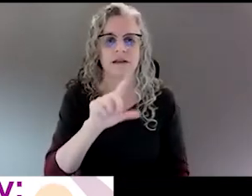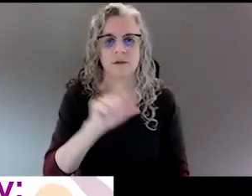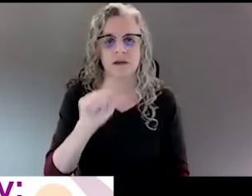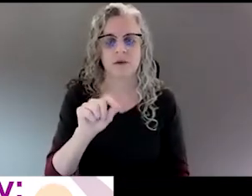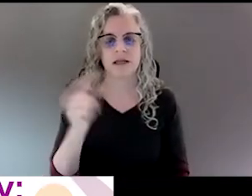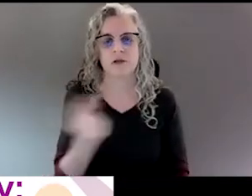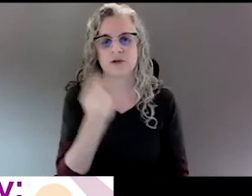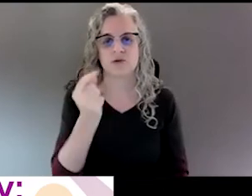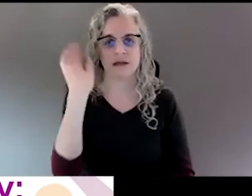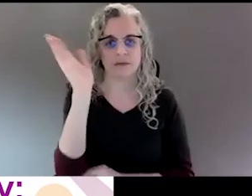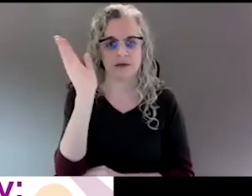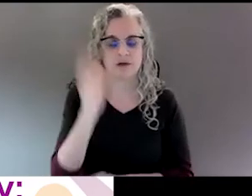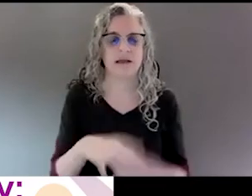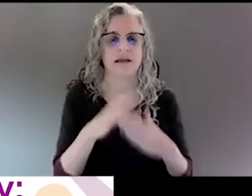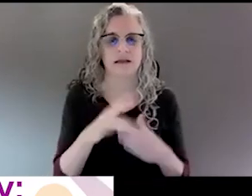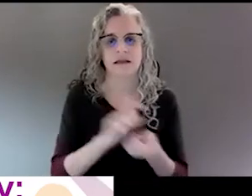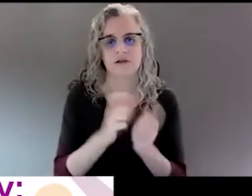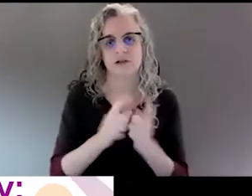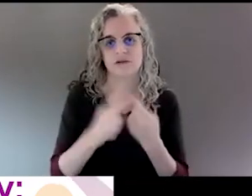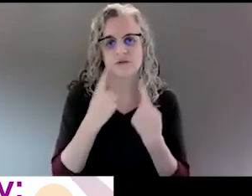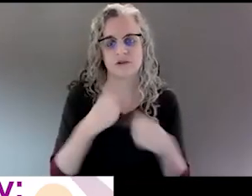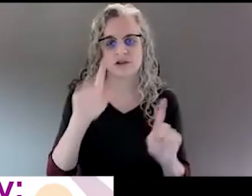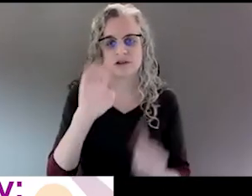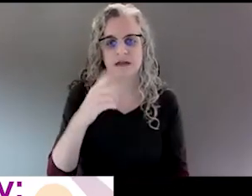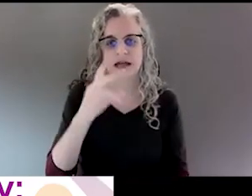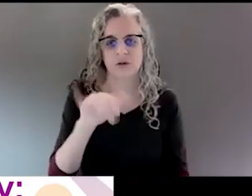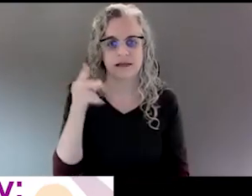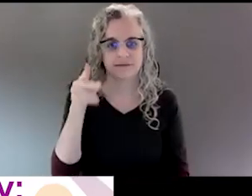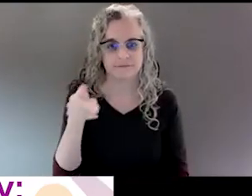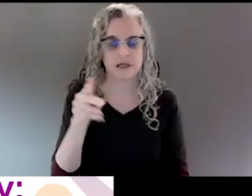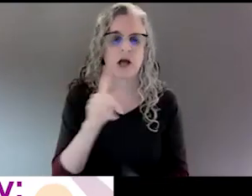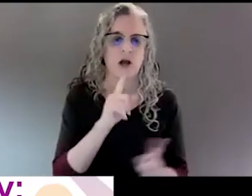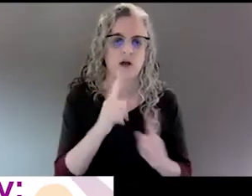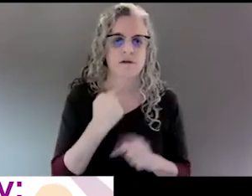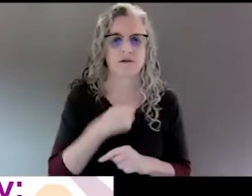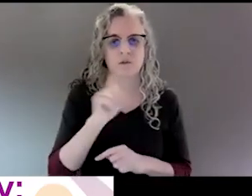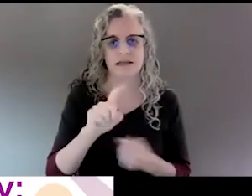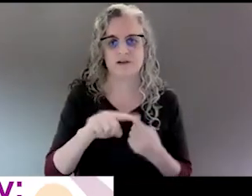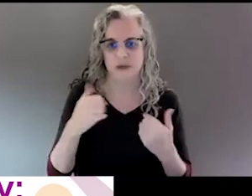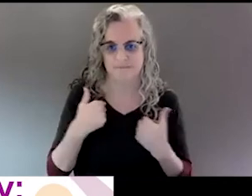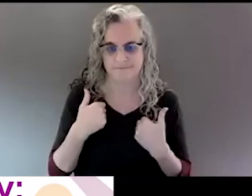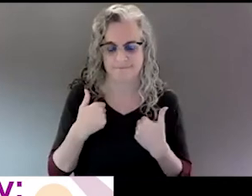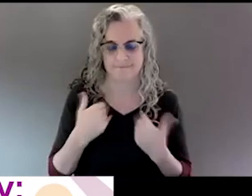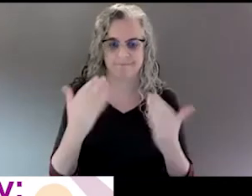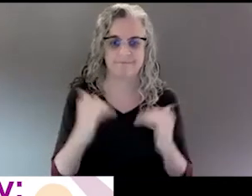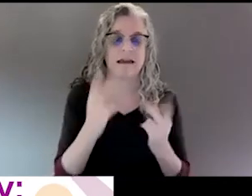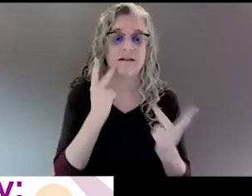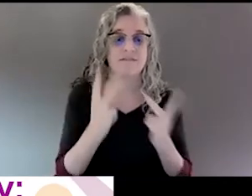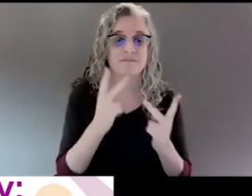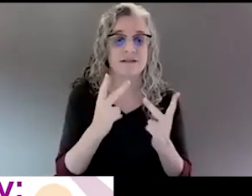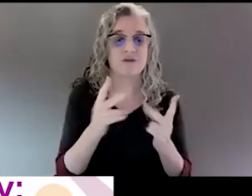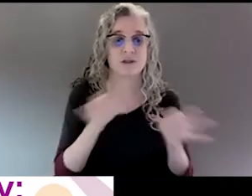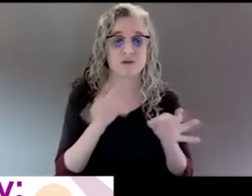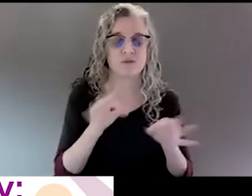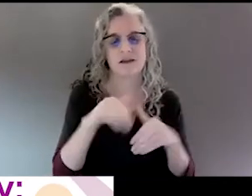equity. Conversations we need to have. Visual description: smiling Black woman with chin-length black hair